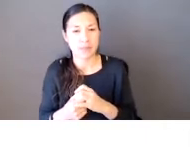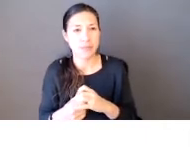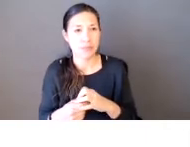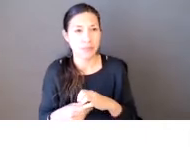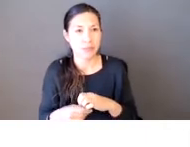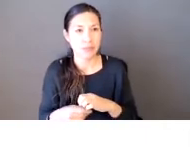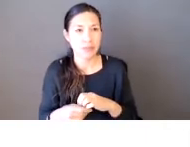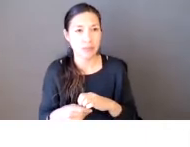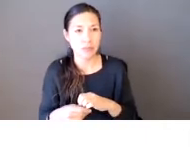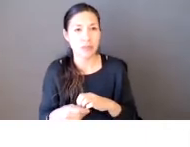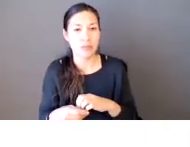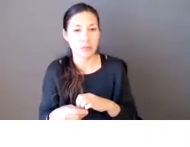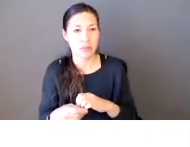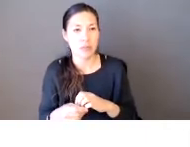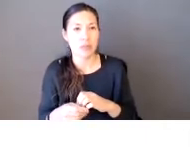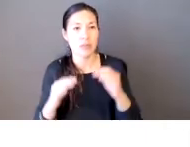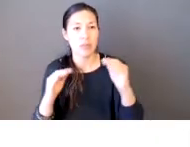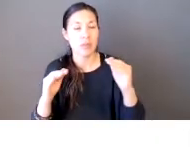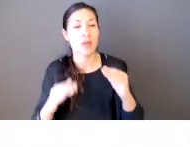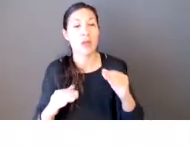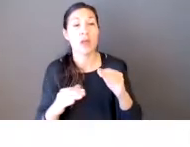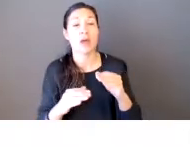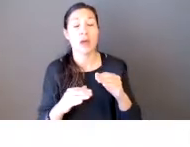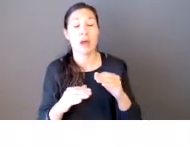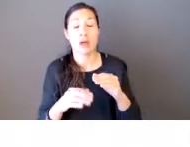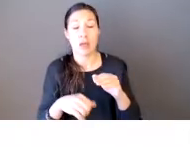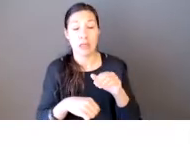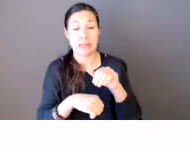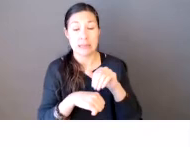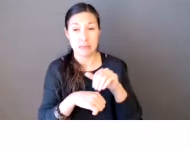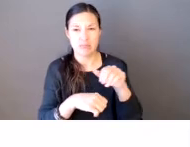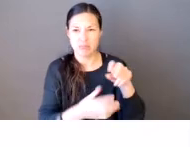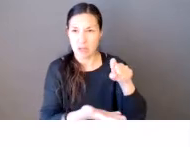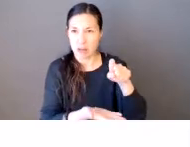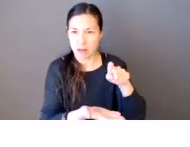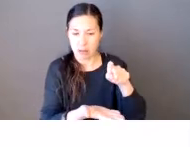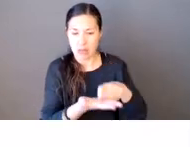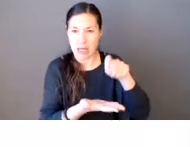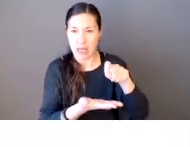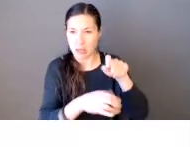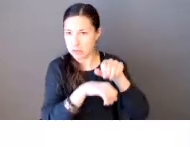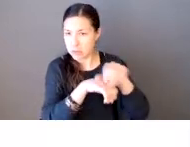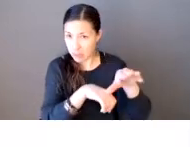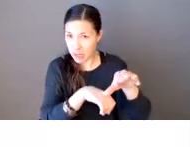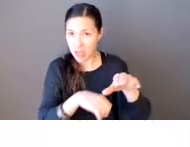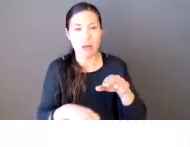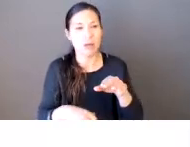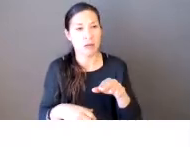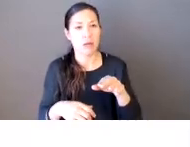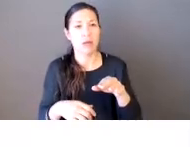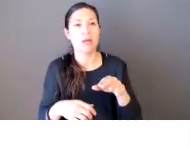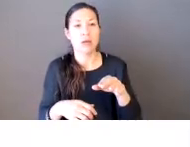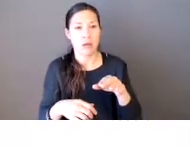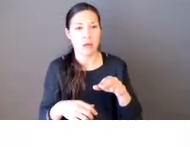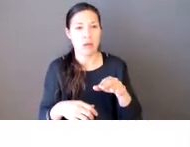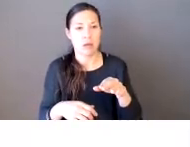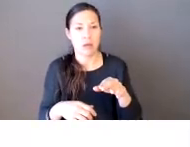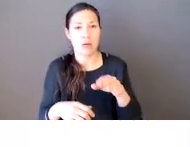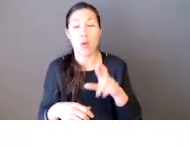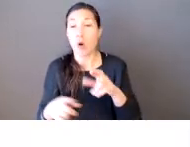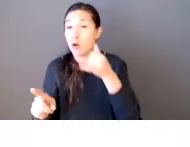Once you file, whether you hit submit or whether the central intake unit, you get off the phone with them, they finish typing it